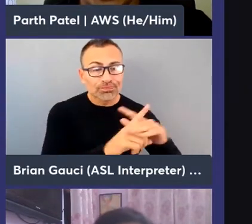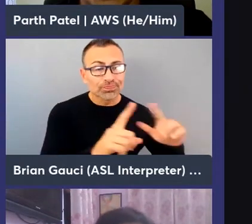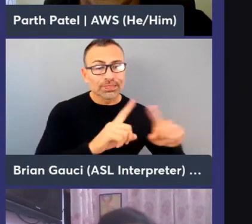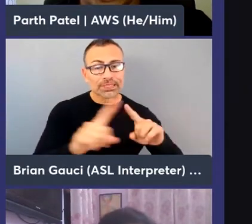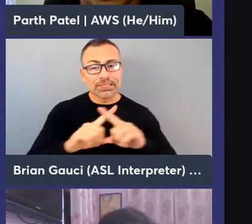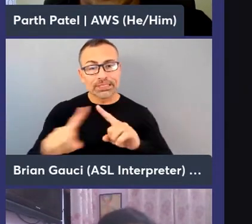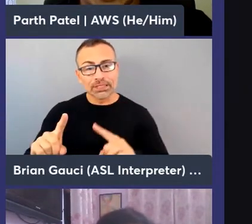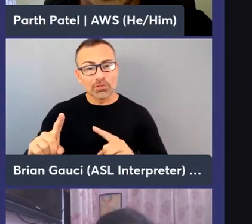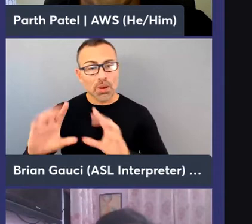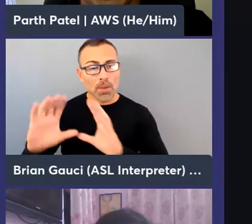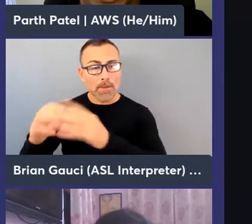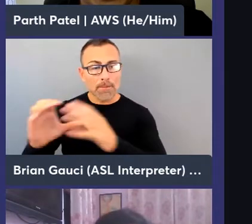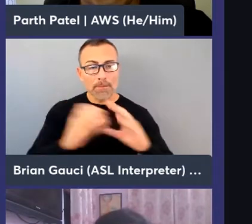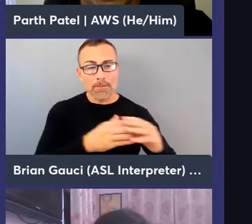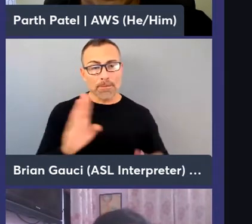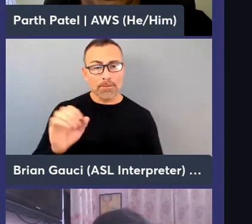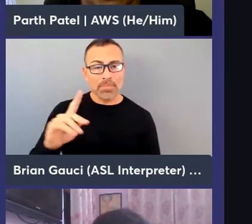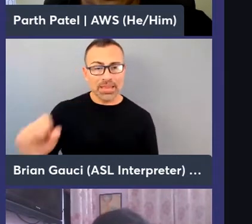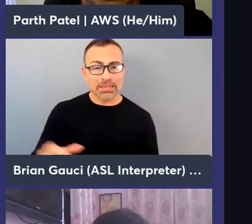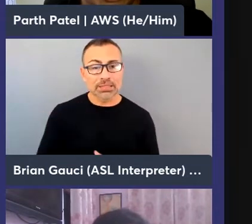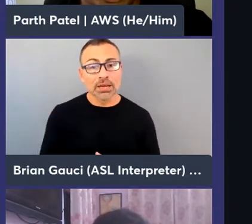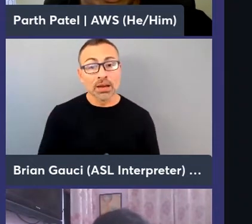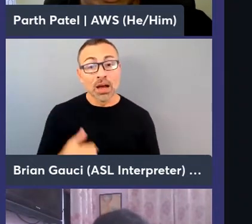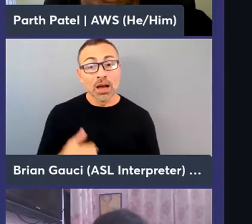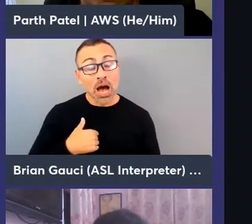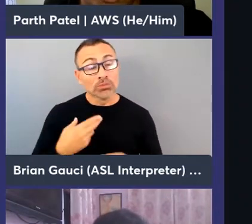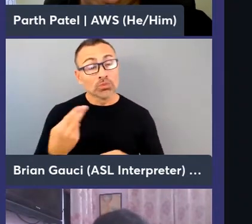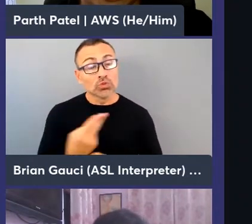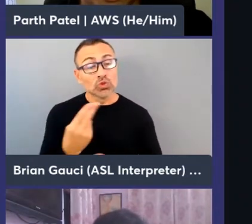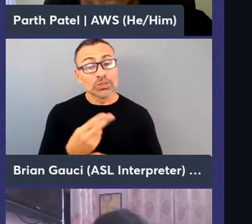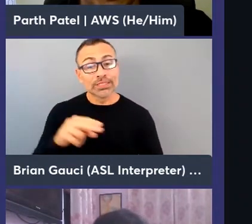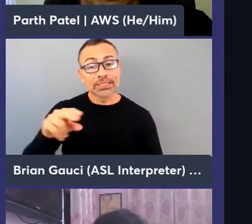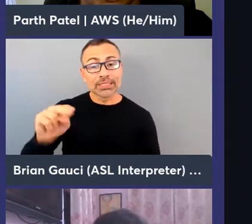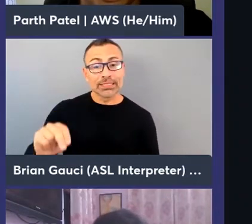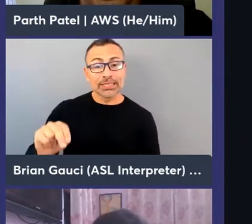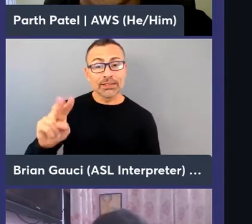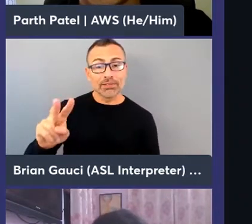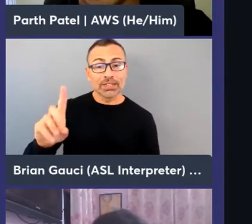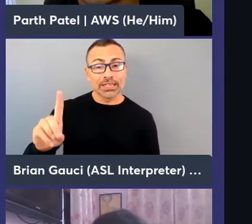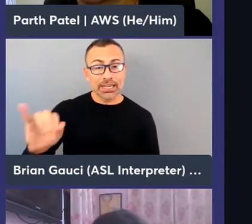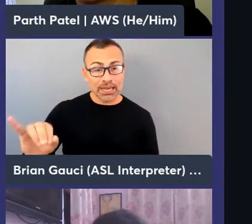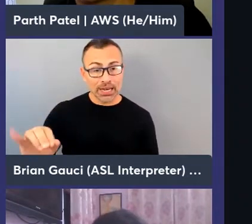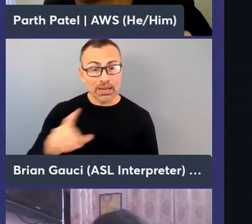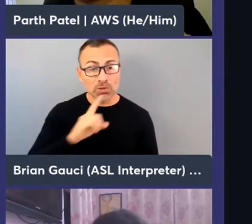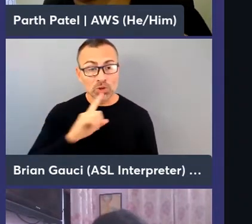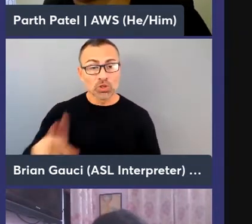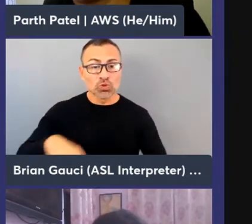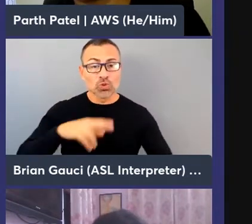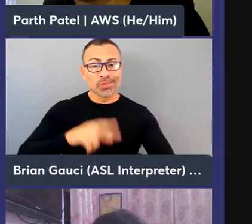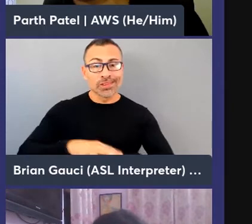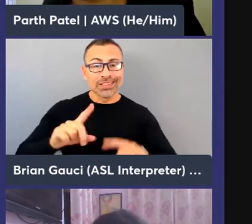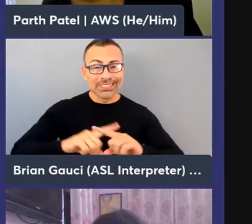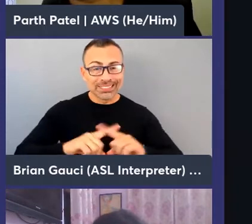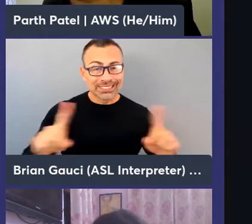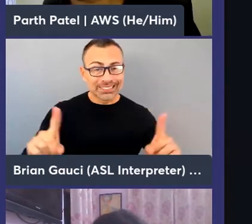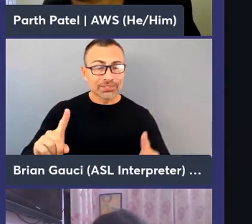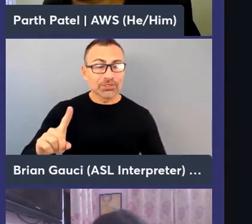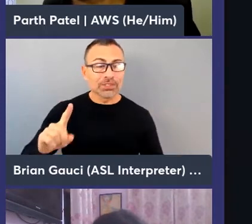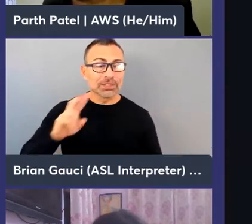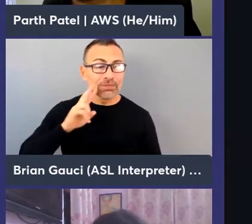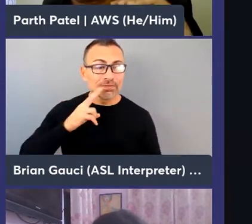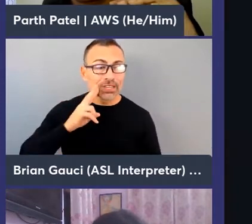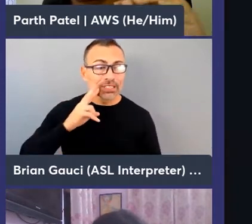I'm using this NDVI, which is called Normalized Difference Vegetation Index. So what it